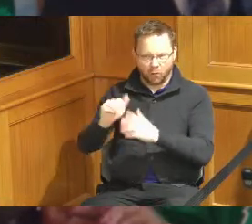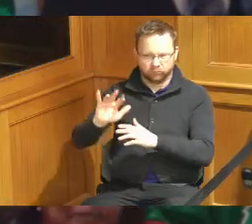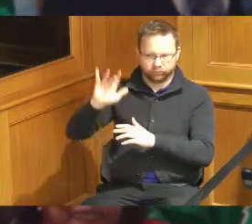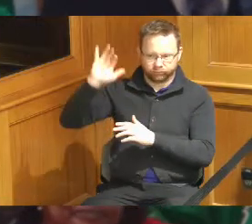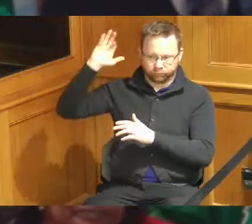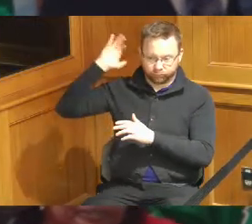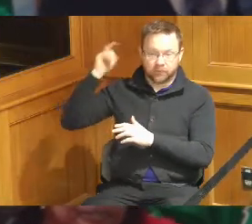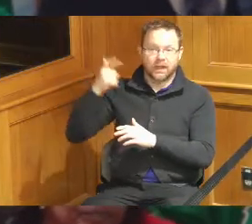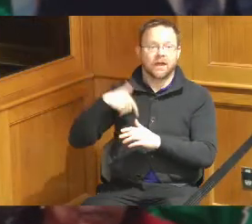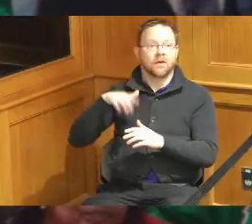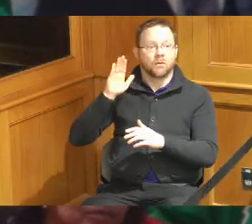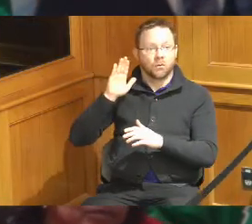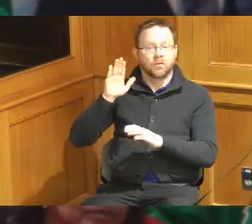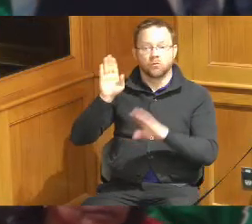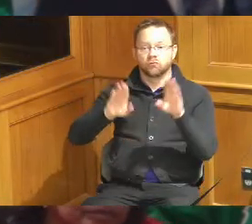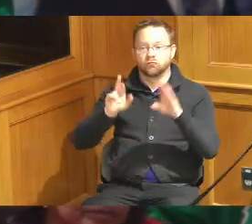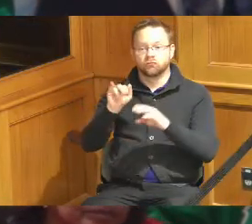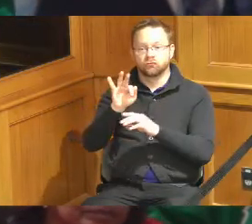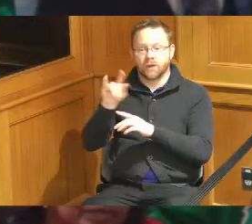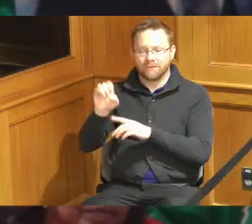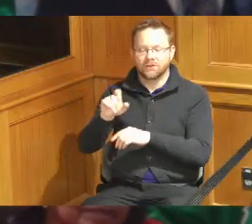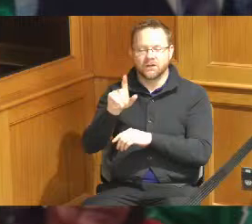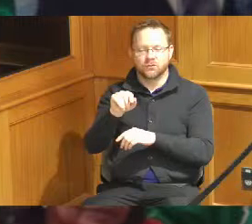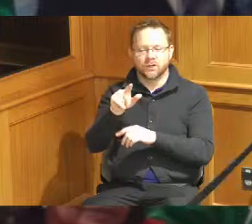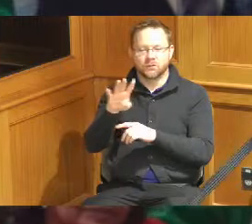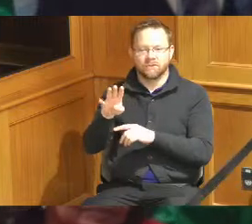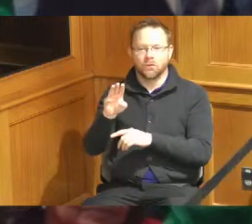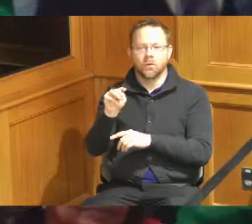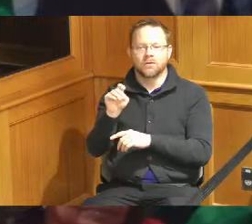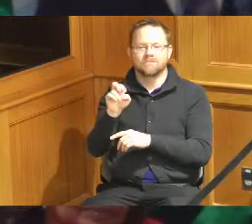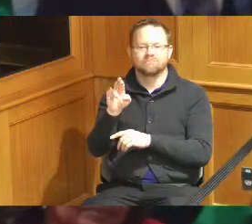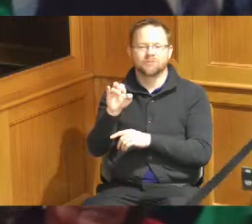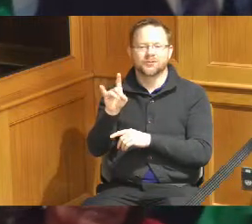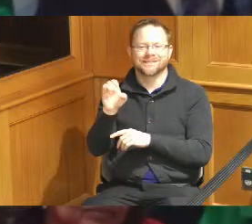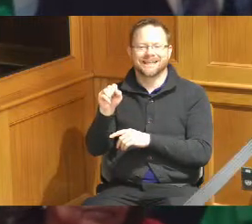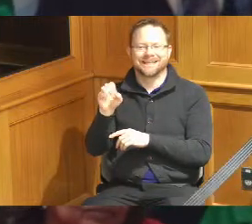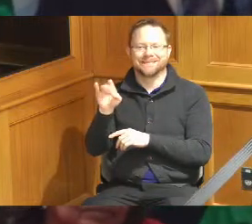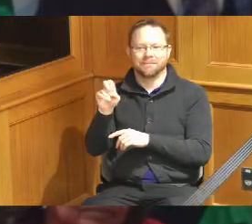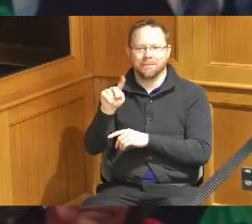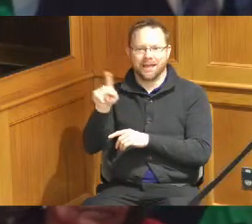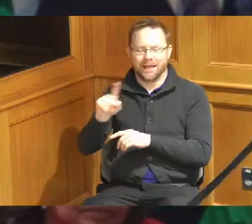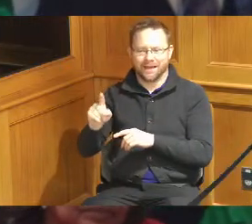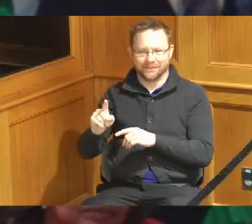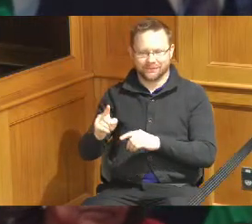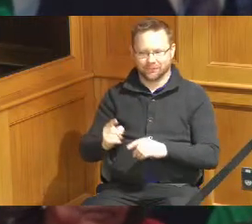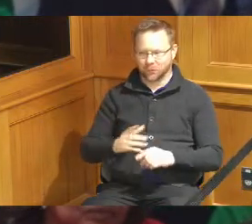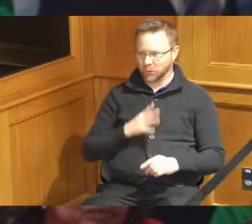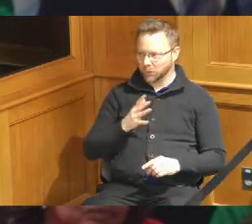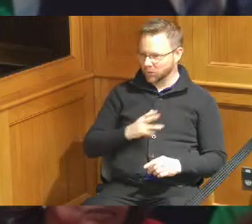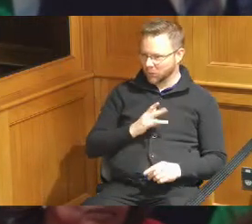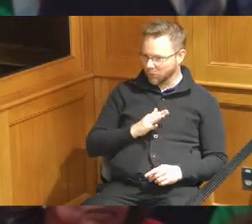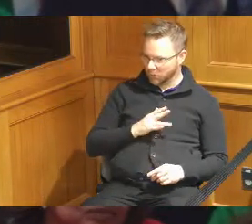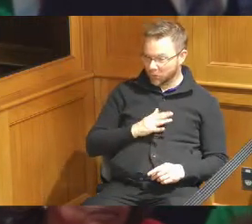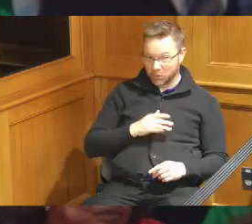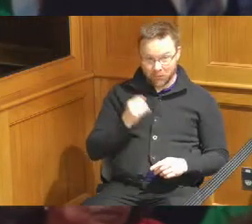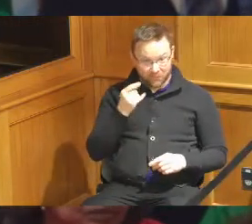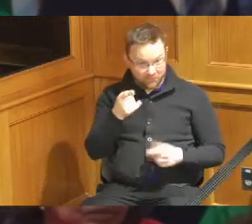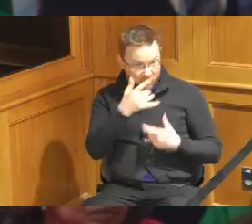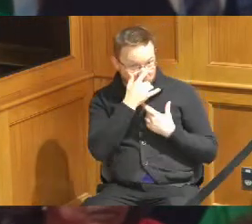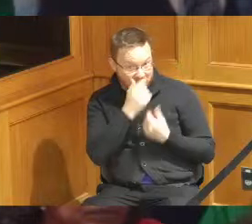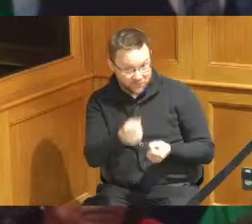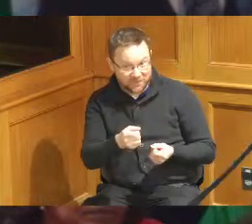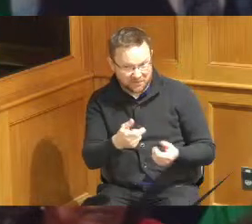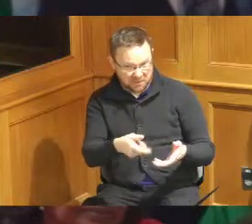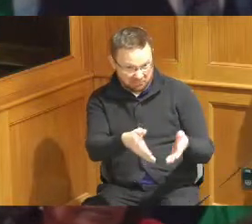will be raffling off a 2024 Mercedes-Benz. So anyone who's interested, see me after the